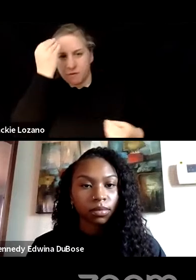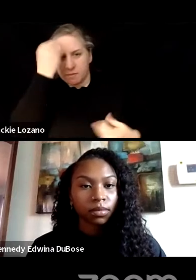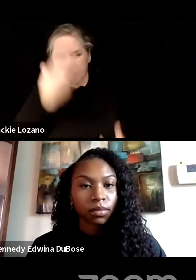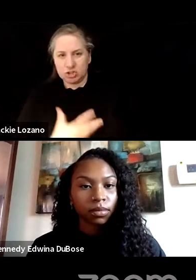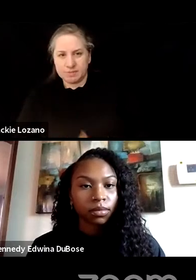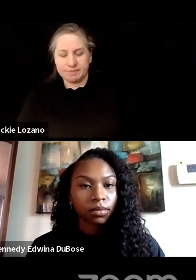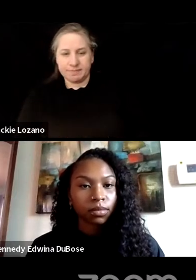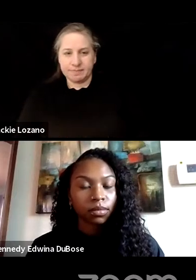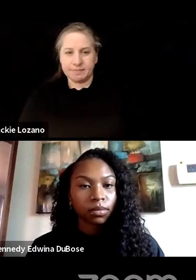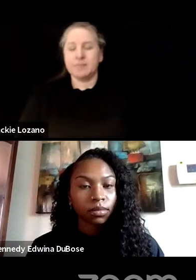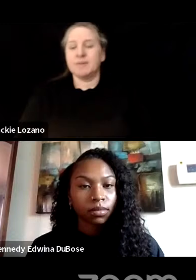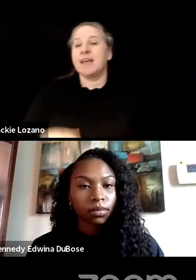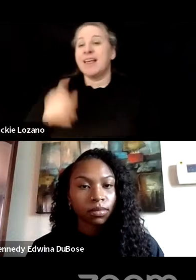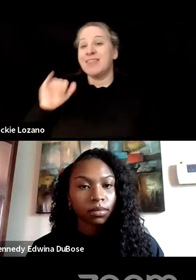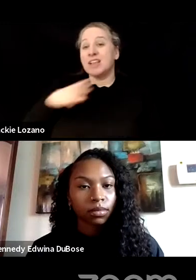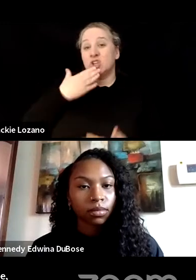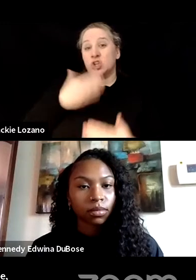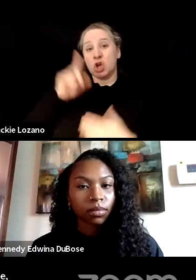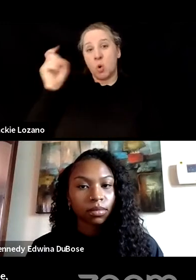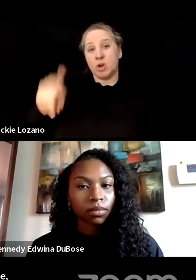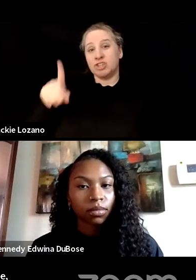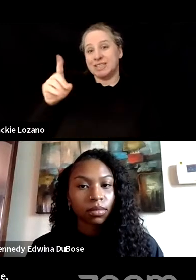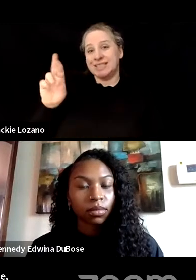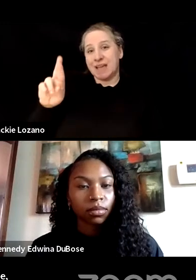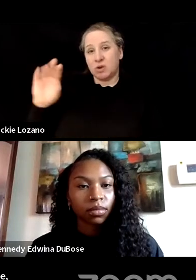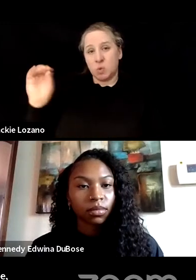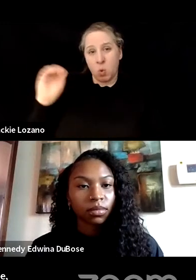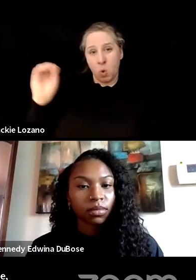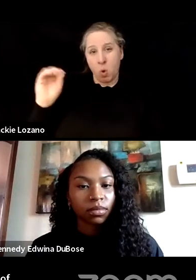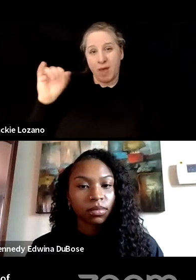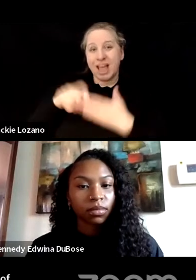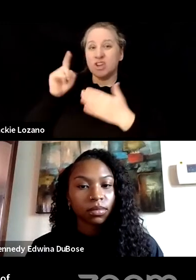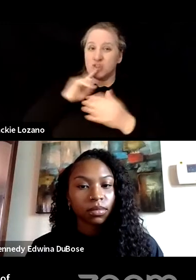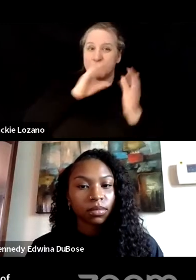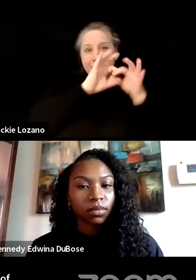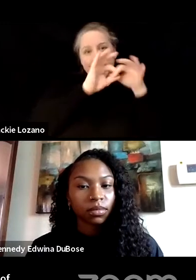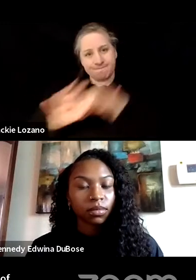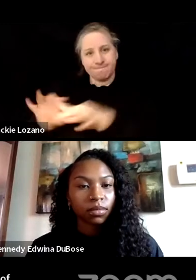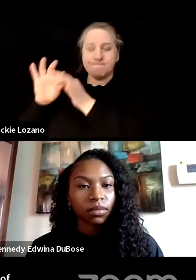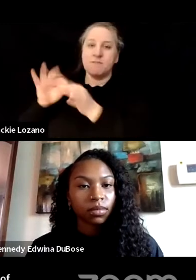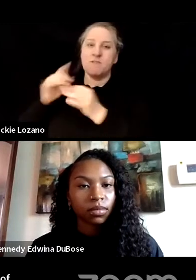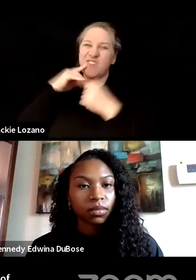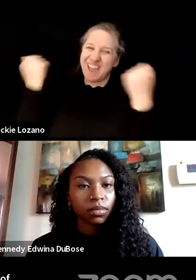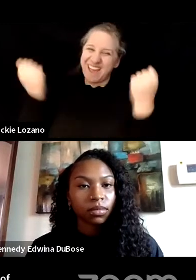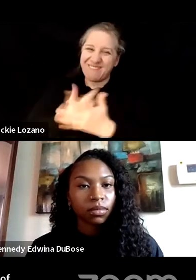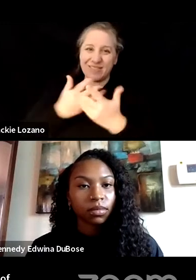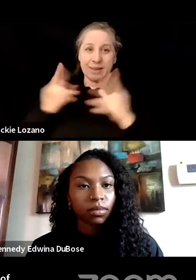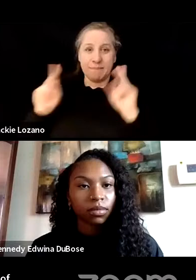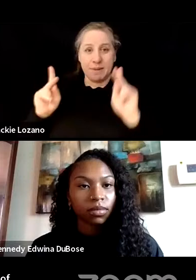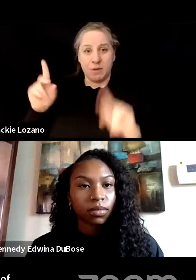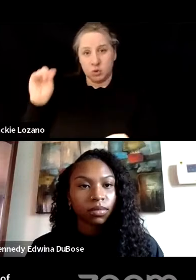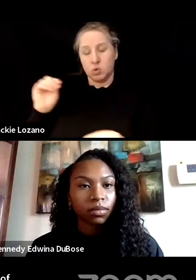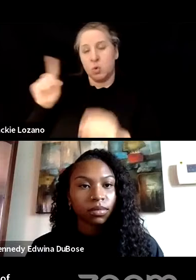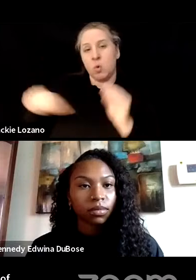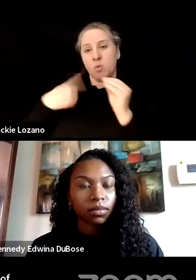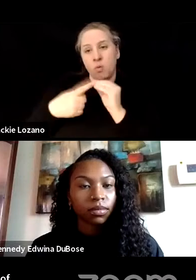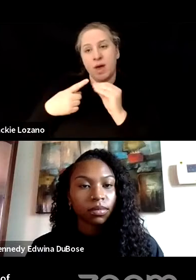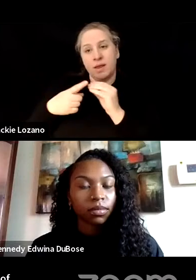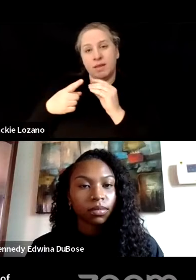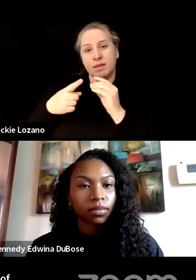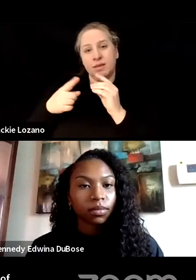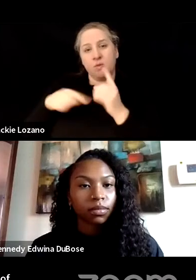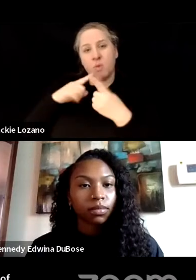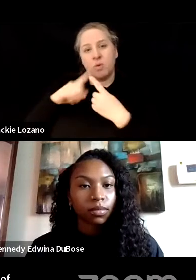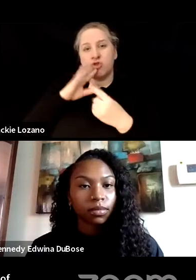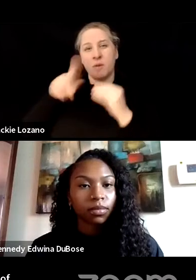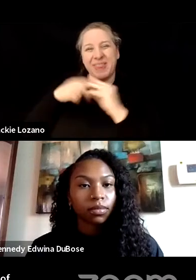That's a very good question, Dr. O, and that should be threaded in everything that people do when it comes to